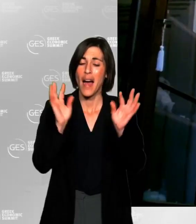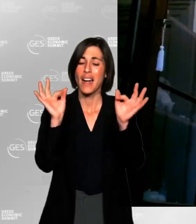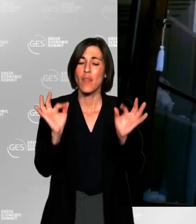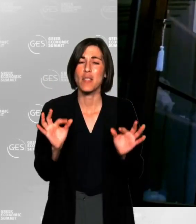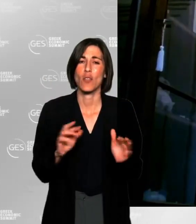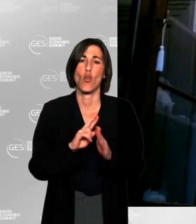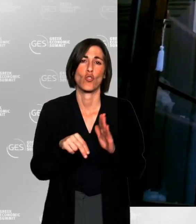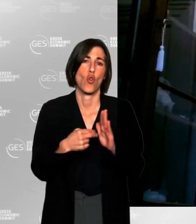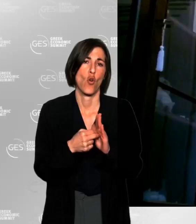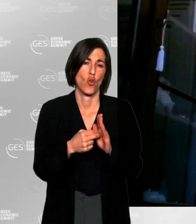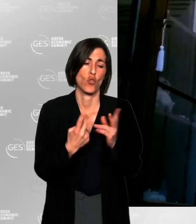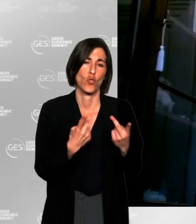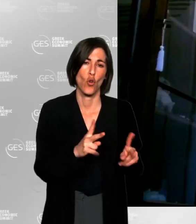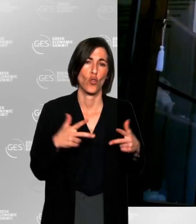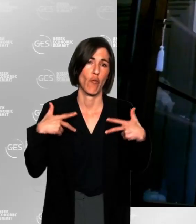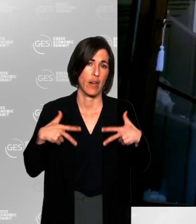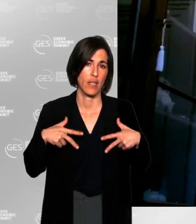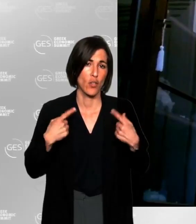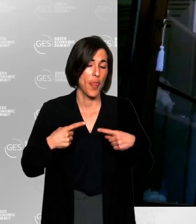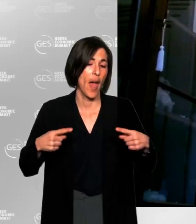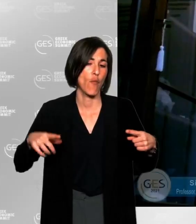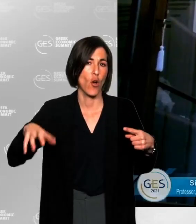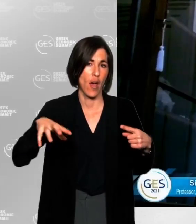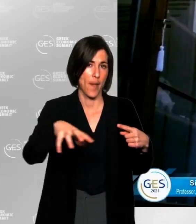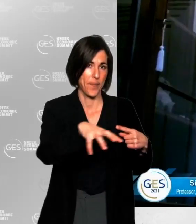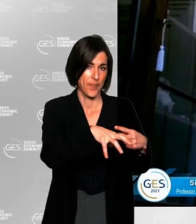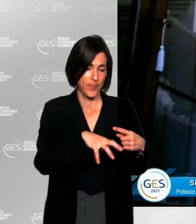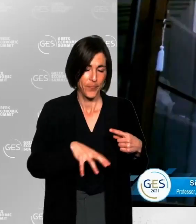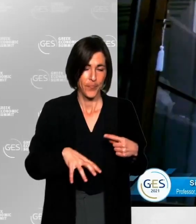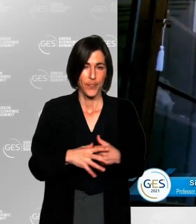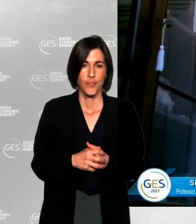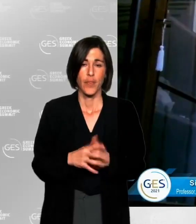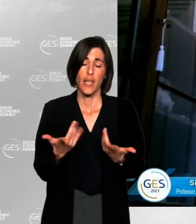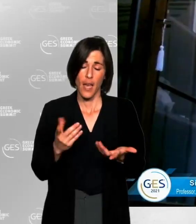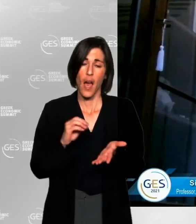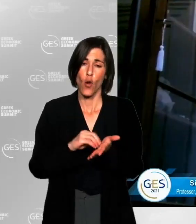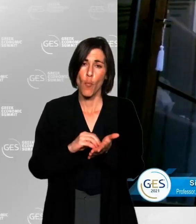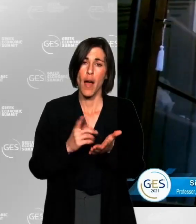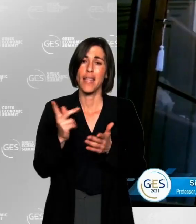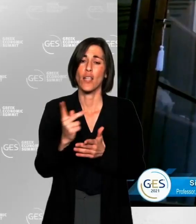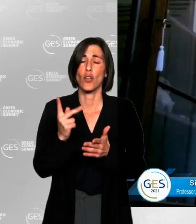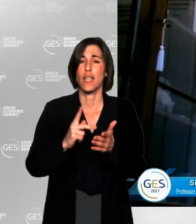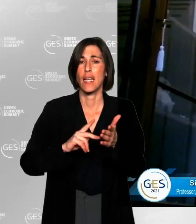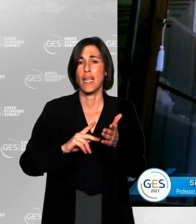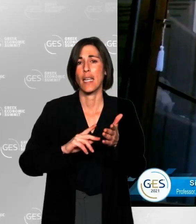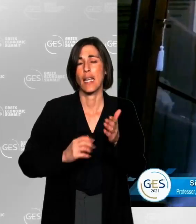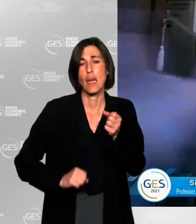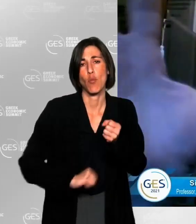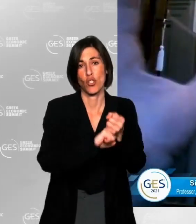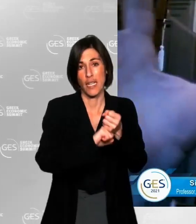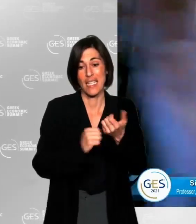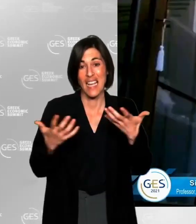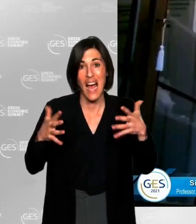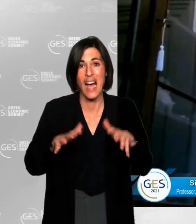large groups, and the unemployed who will need social support in order to be reintegrated into the labor force. All